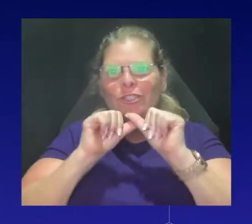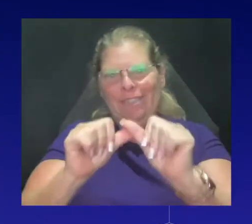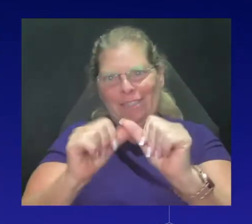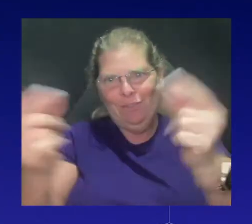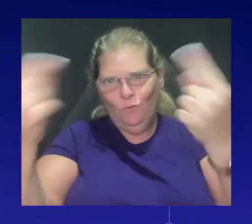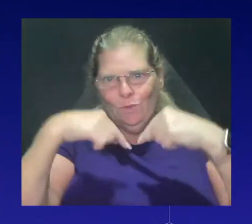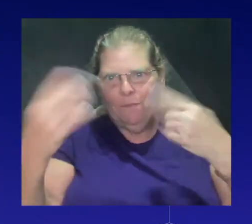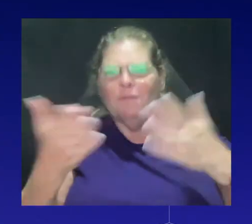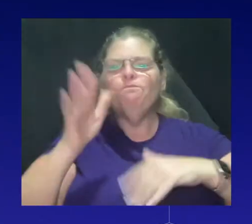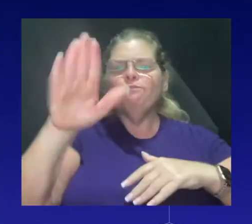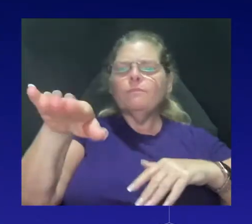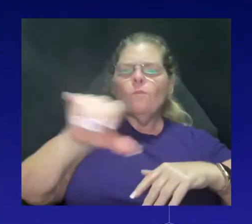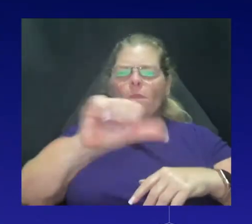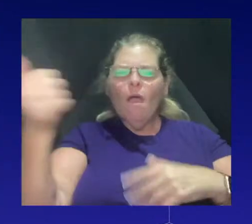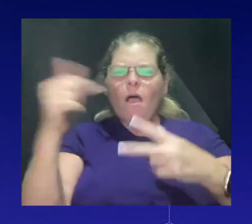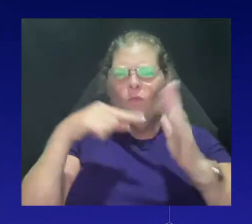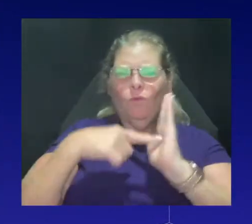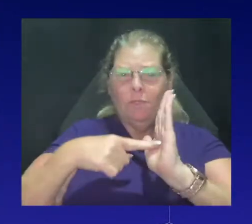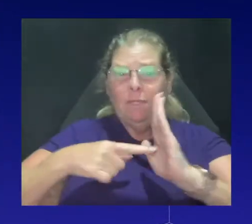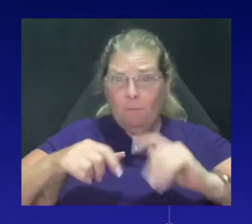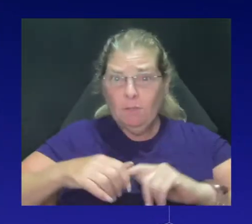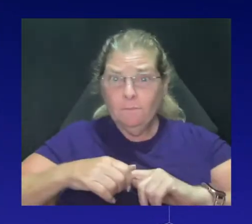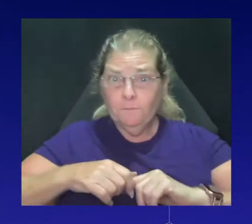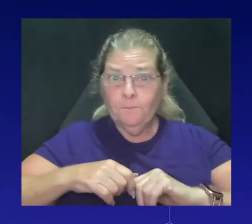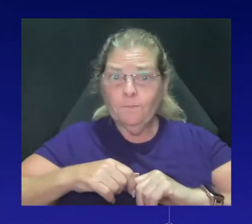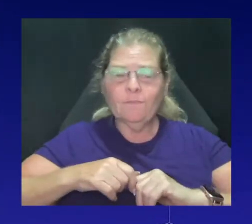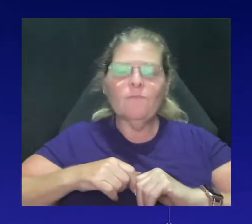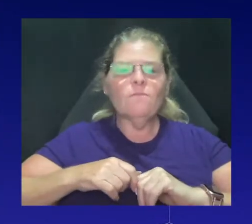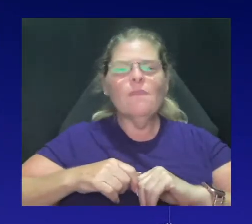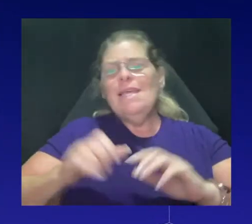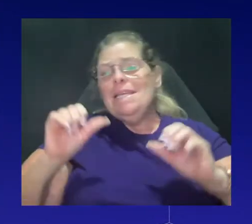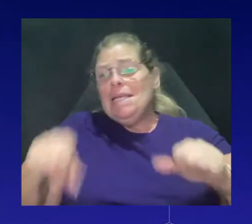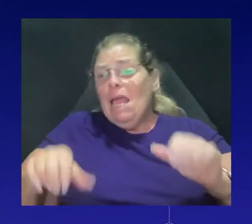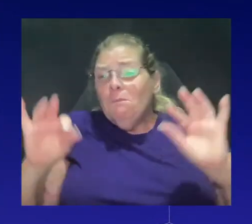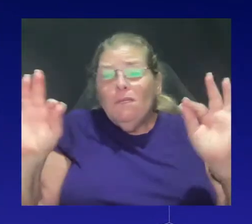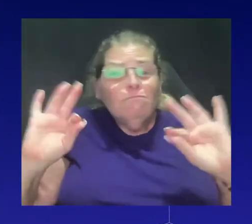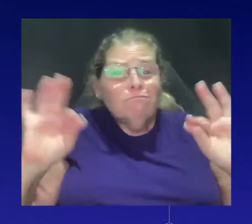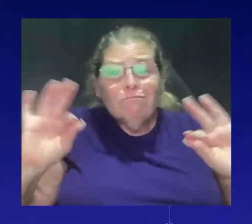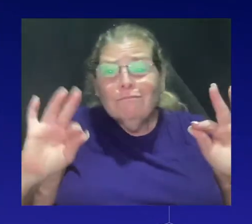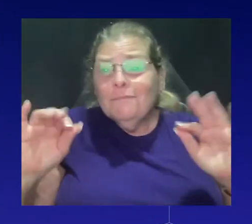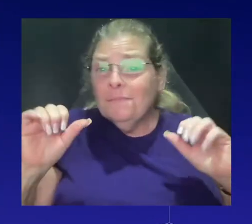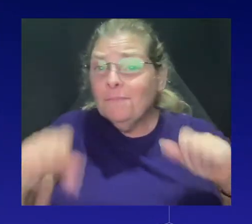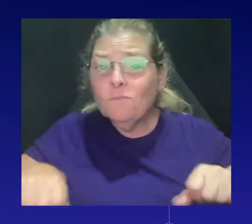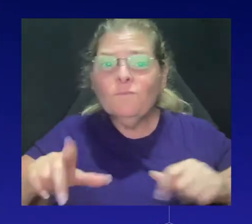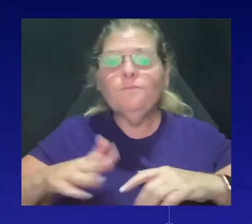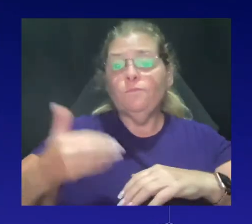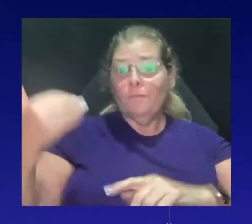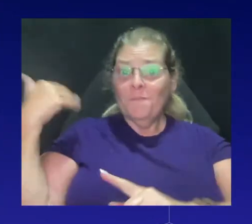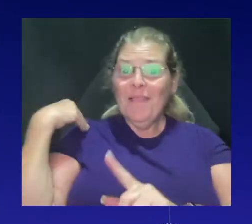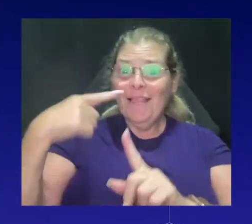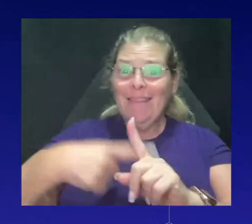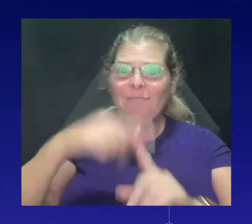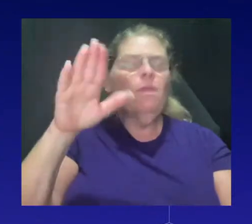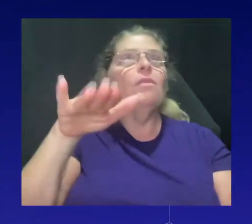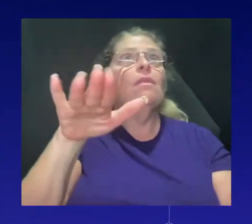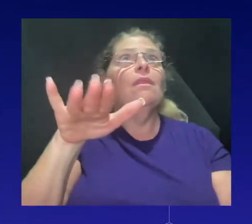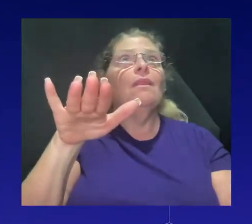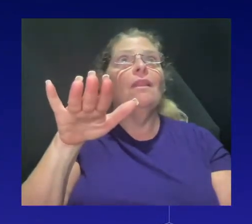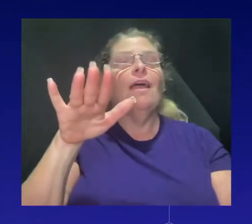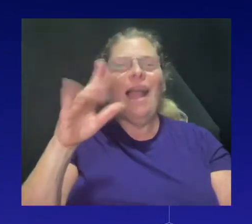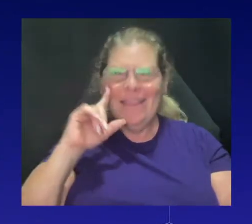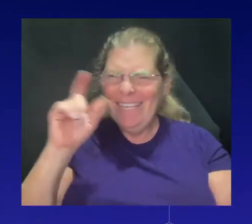of other examples of what we're doing. And they can be very simple things. Last month, actually almost precisely 30 days